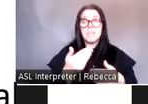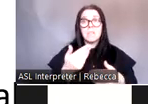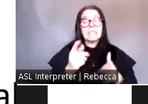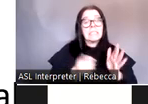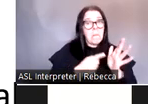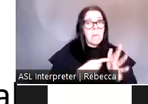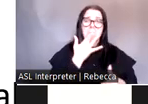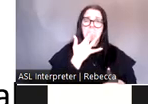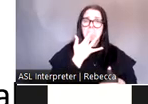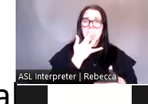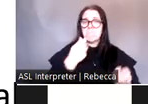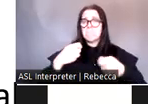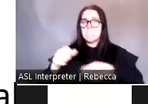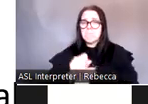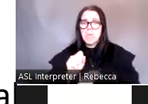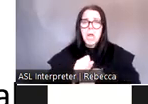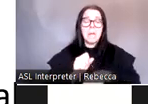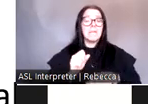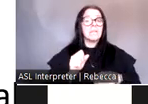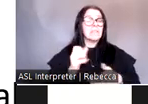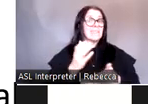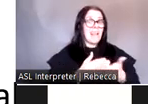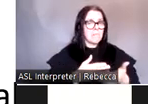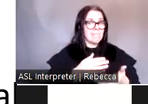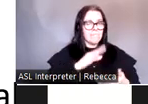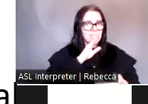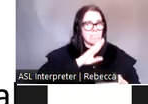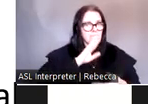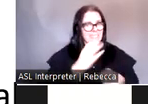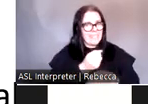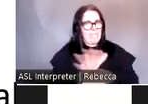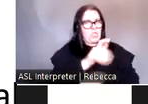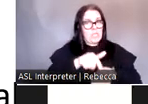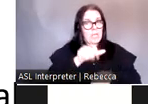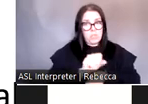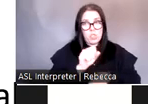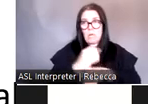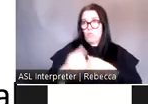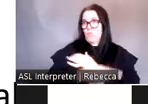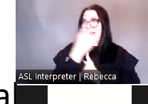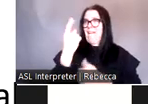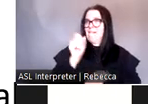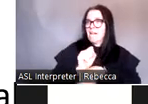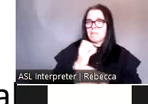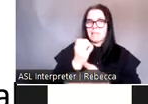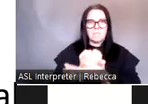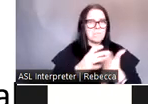get long-term, permanent, full-time jobs in this current economy and in this current labor market.